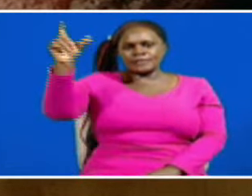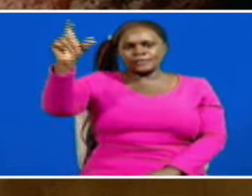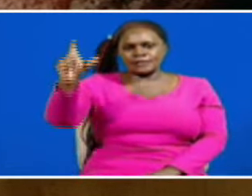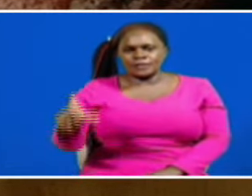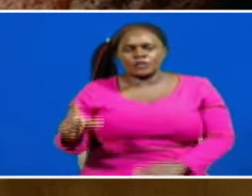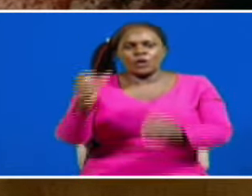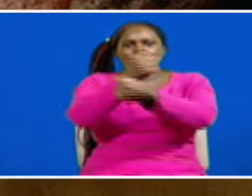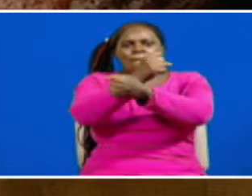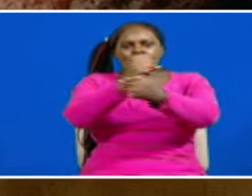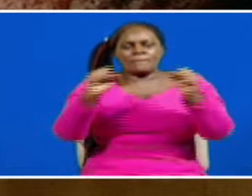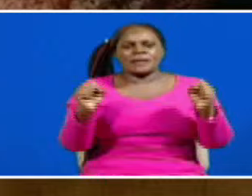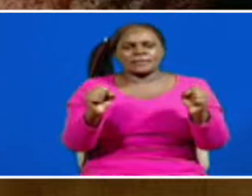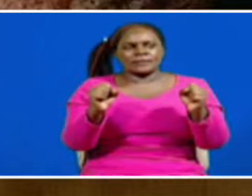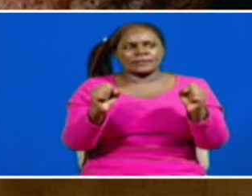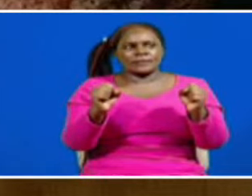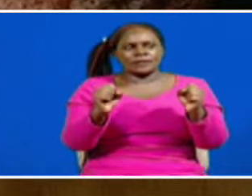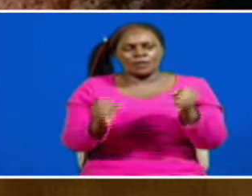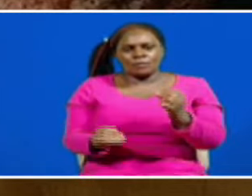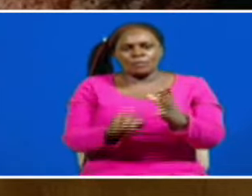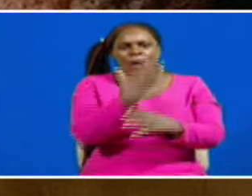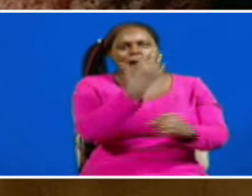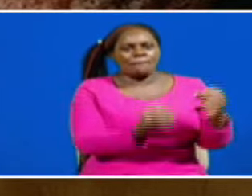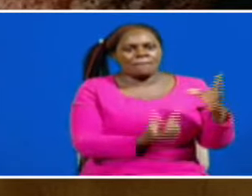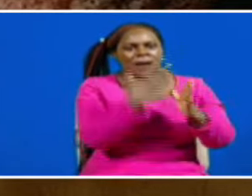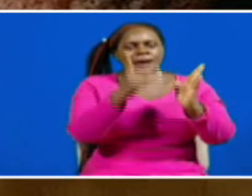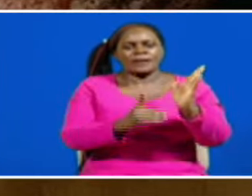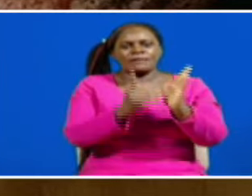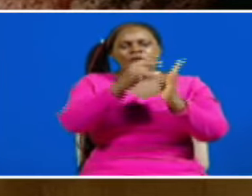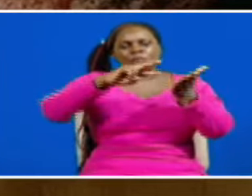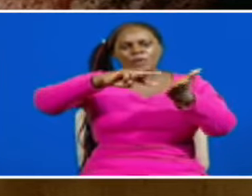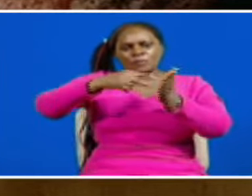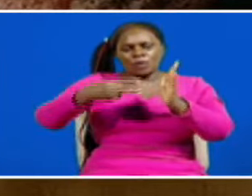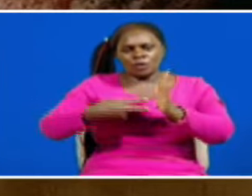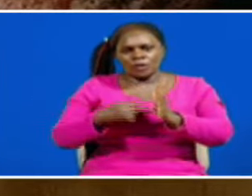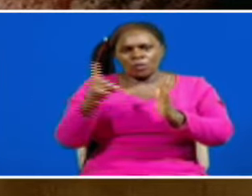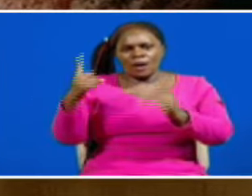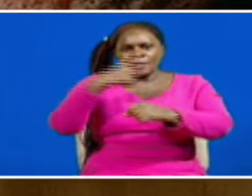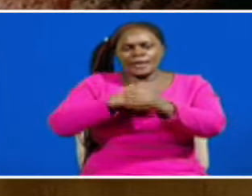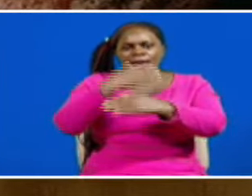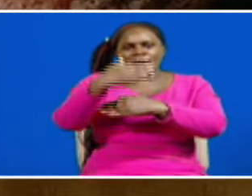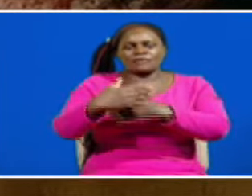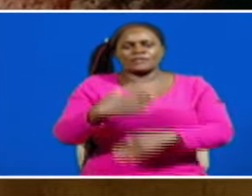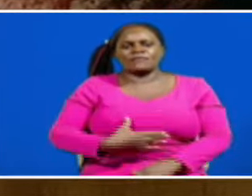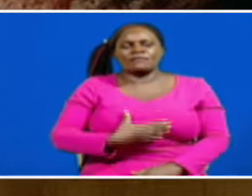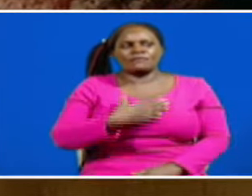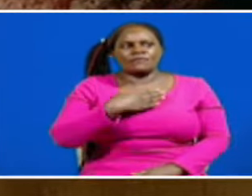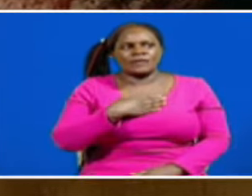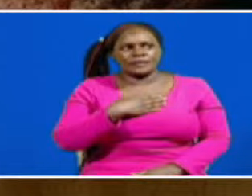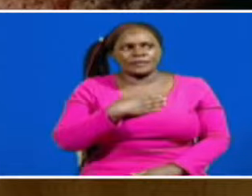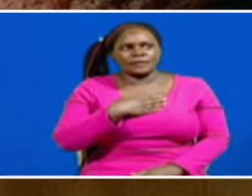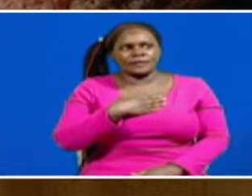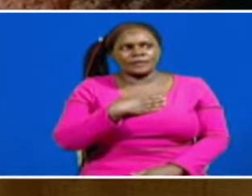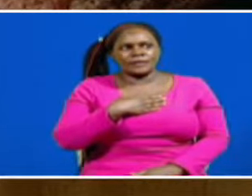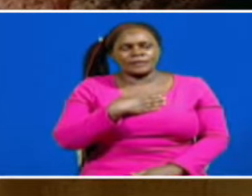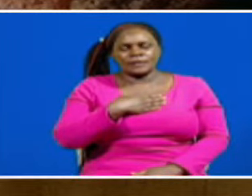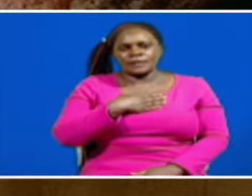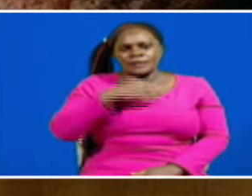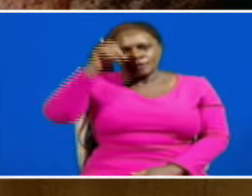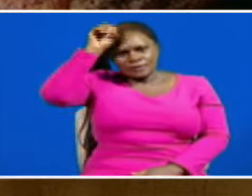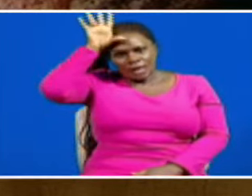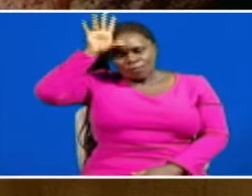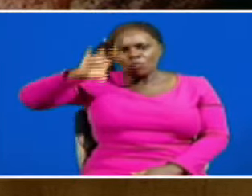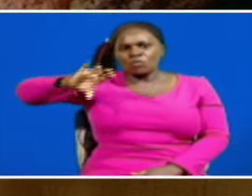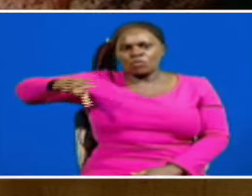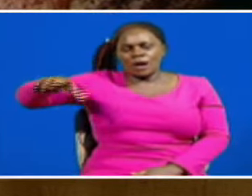The president launched and commissioned several development projects a day after visiting the populous Kiambu County. Addressing